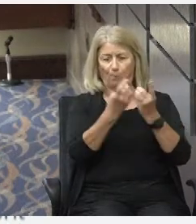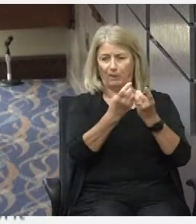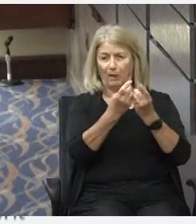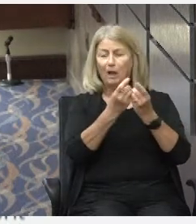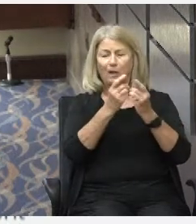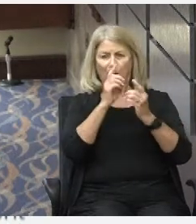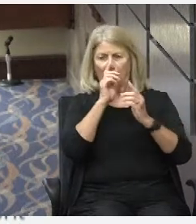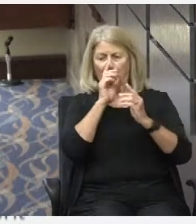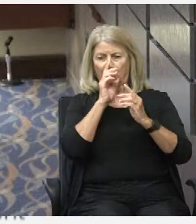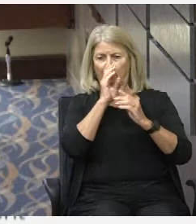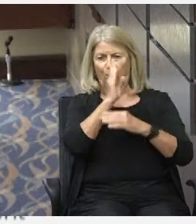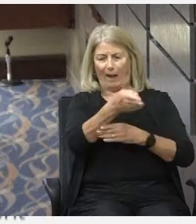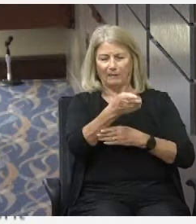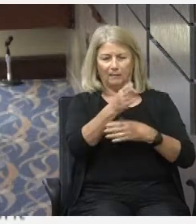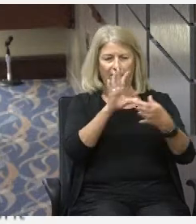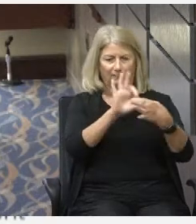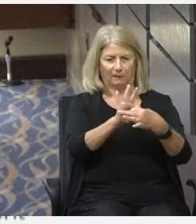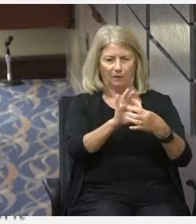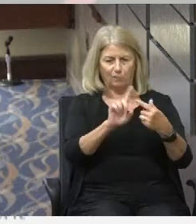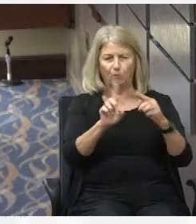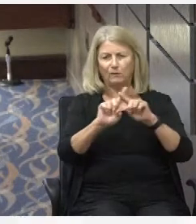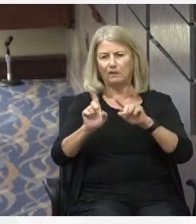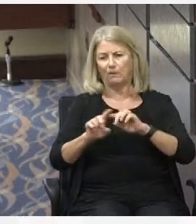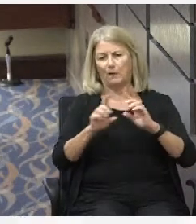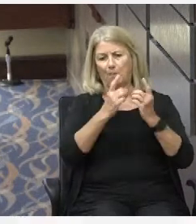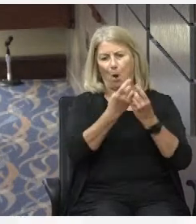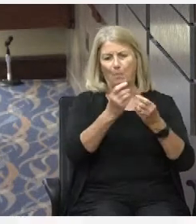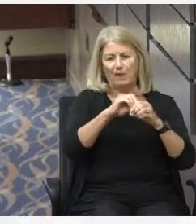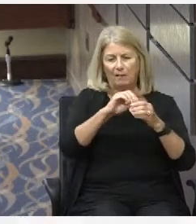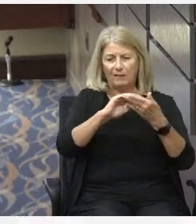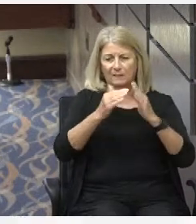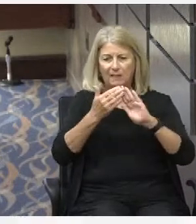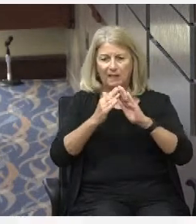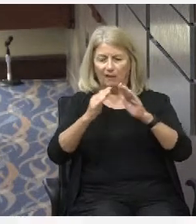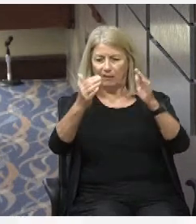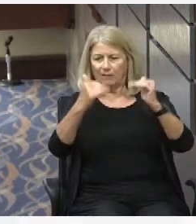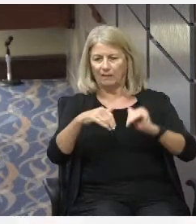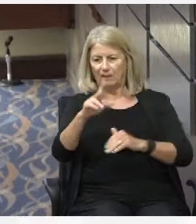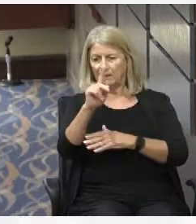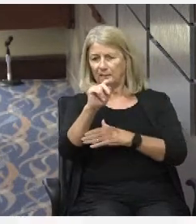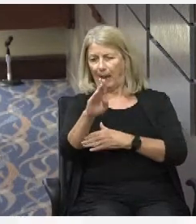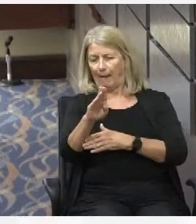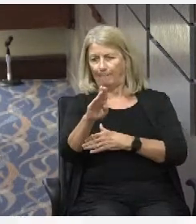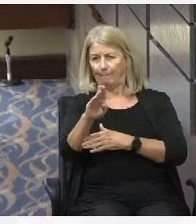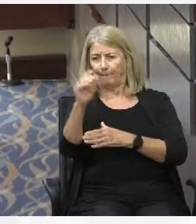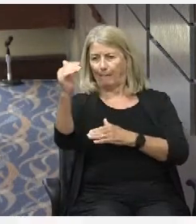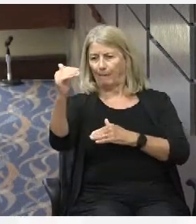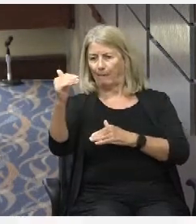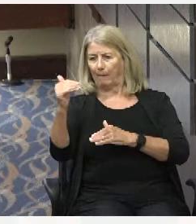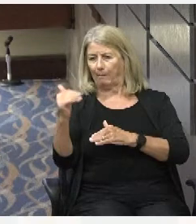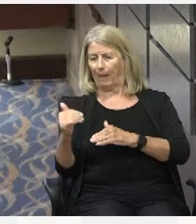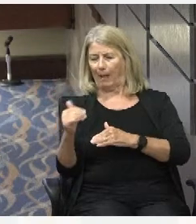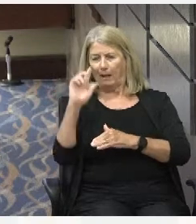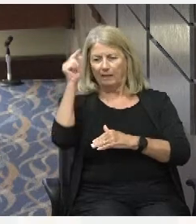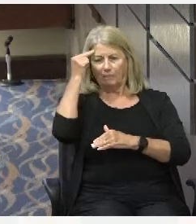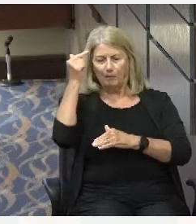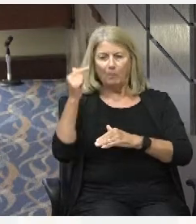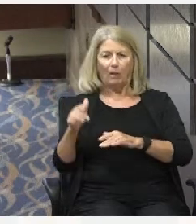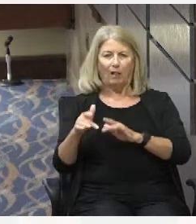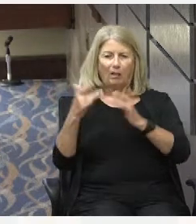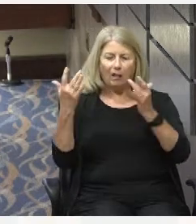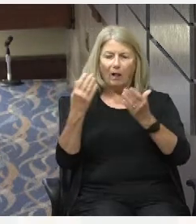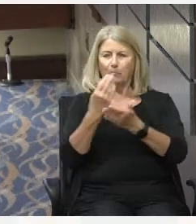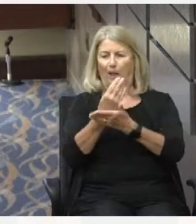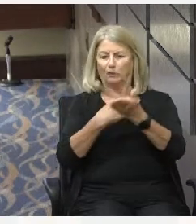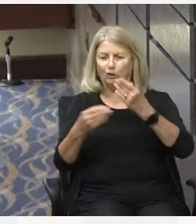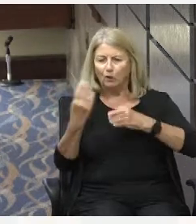our various departments throughout the city. The next tab over is government, which will highlight our boards and commission, budget